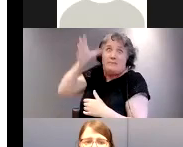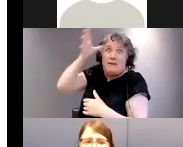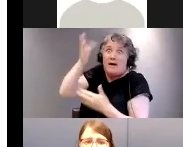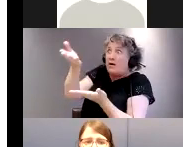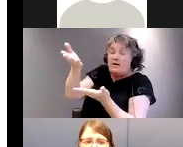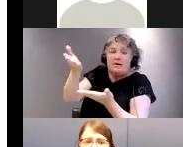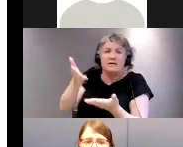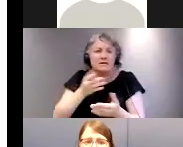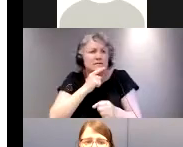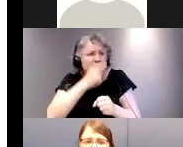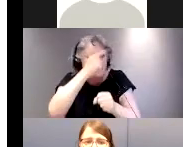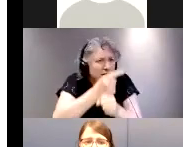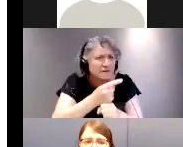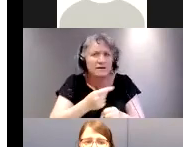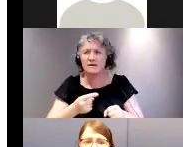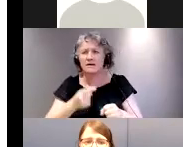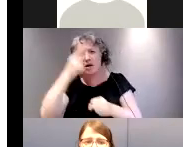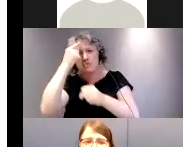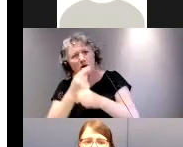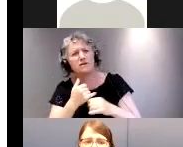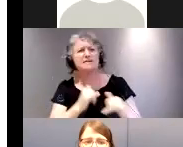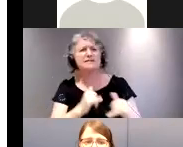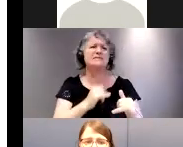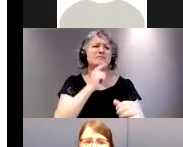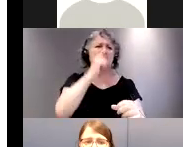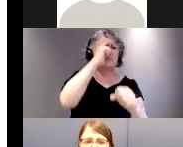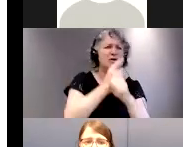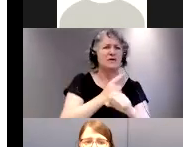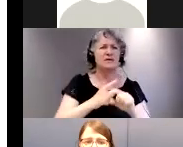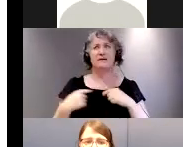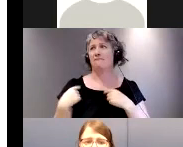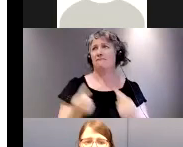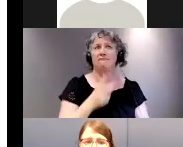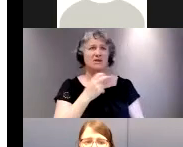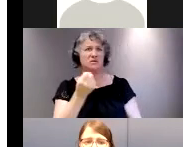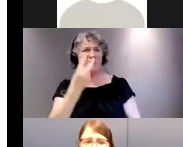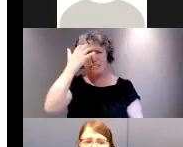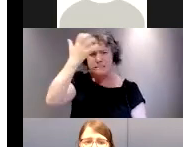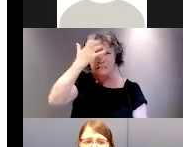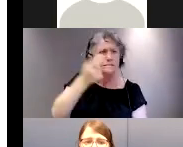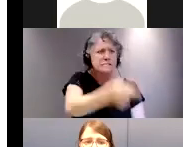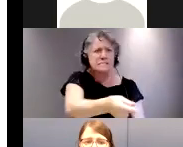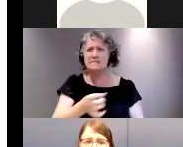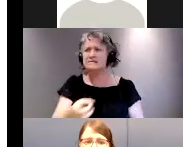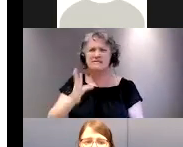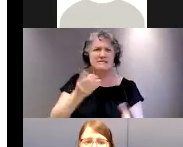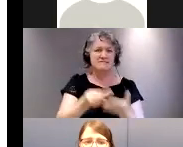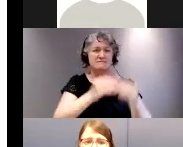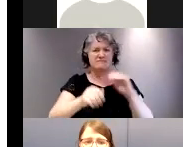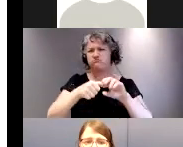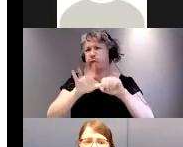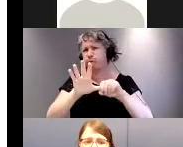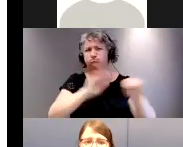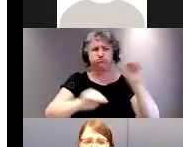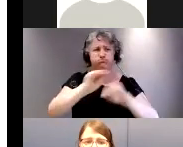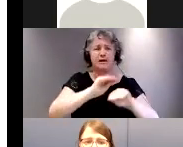have siblings, and my brother is still my brother from when he was 12, and he was annoying, and, he was terrible with money. And that's still